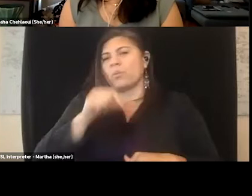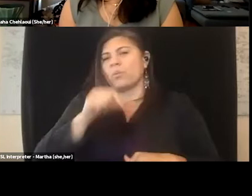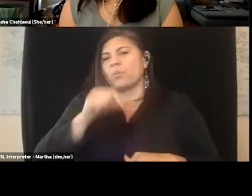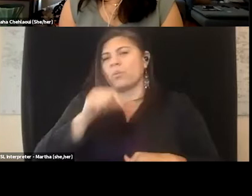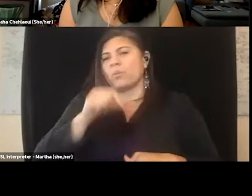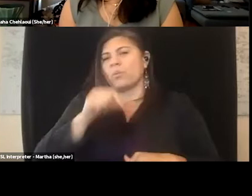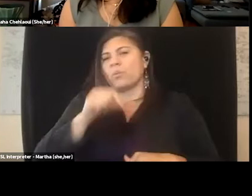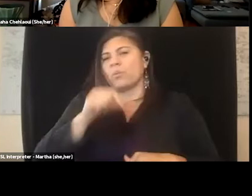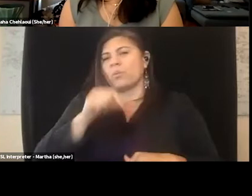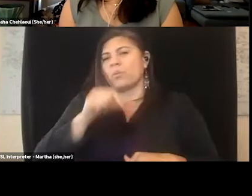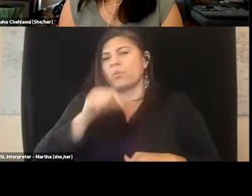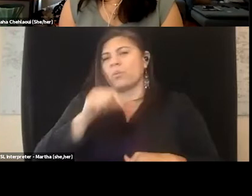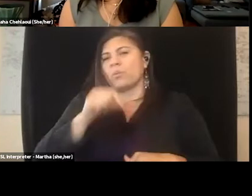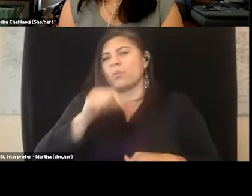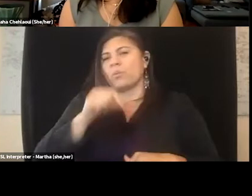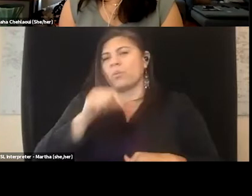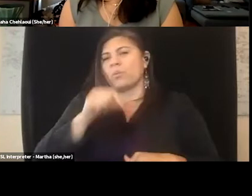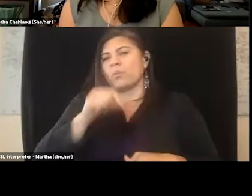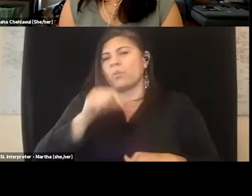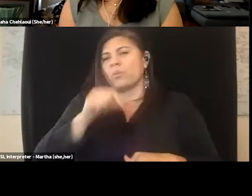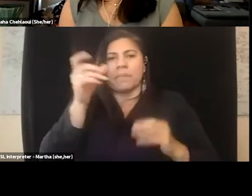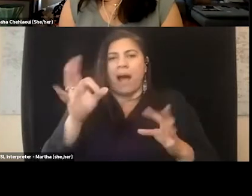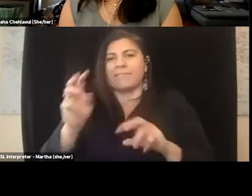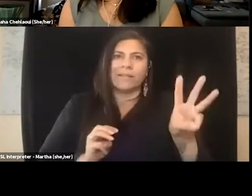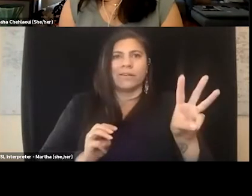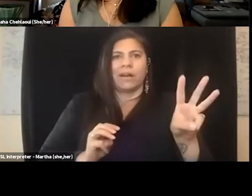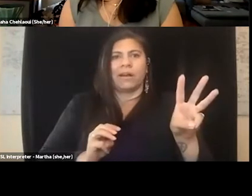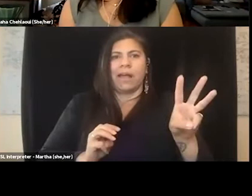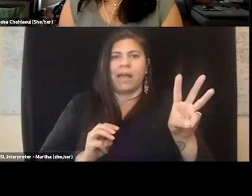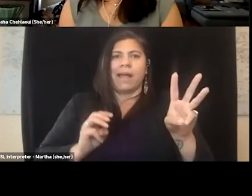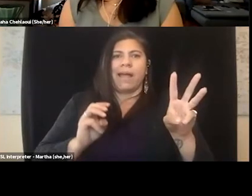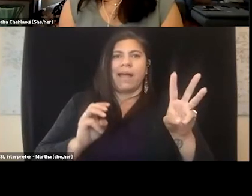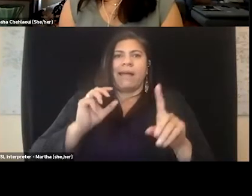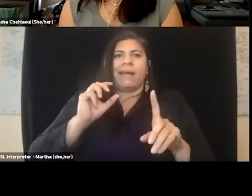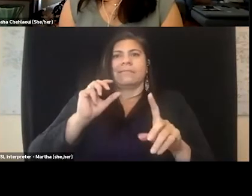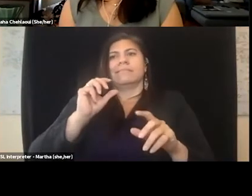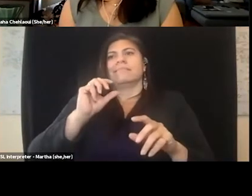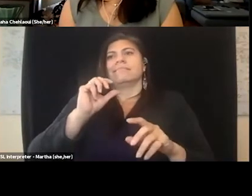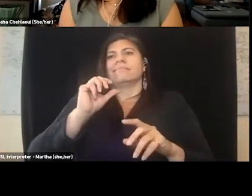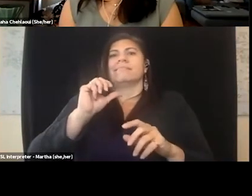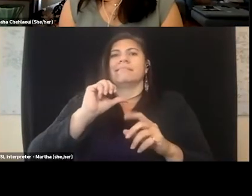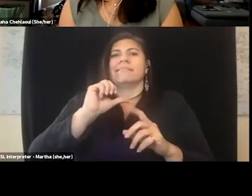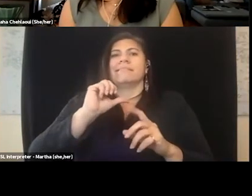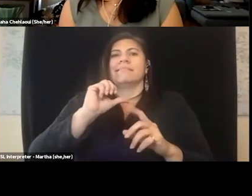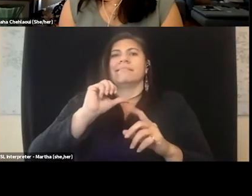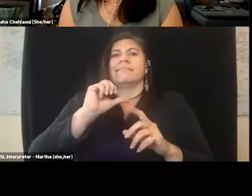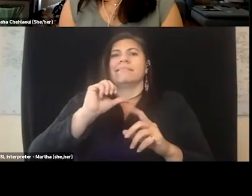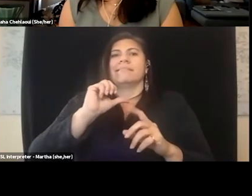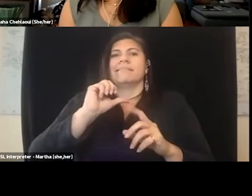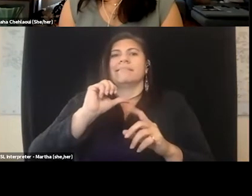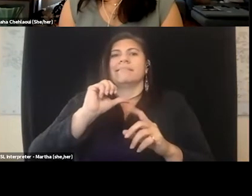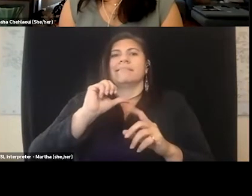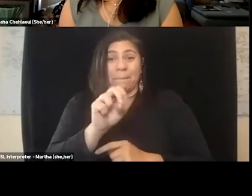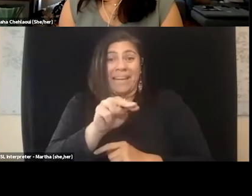of, you know, this Western society and what they've been building and implicating, even the MENA term, because we include some of the